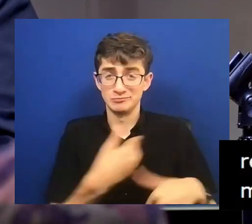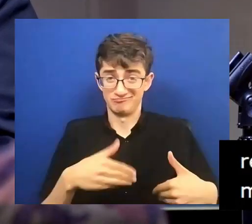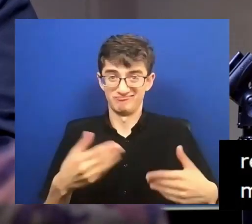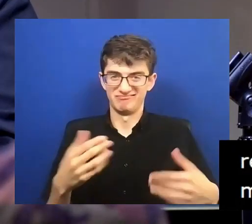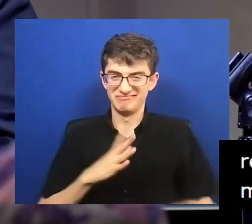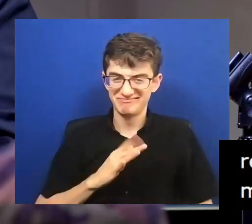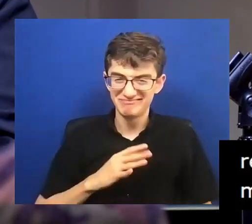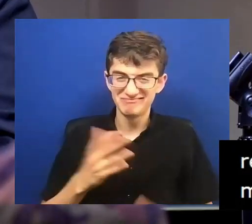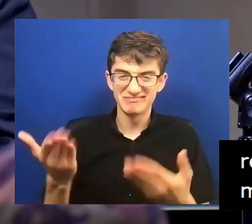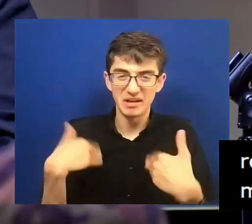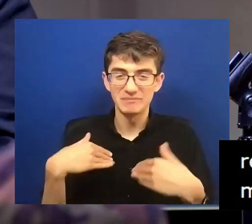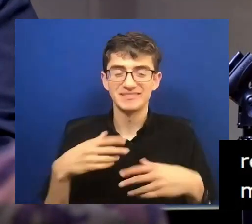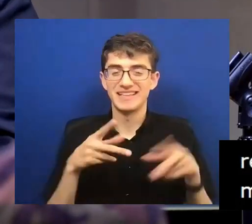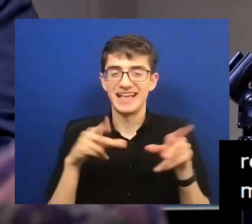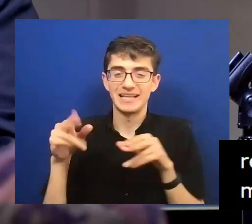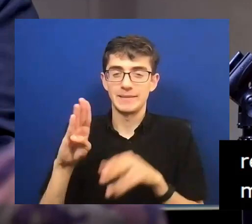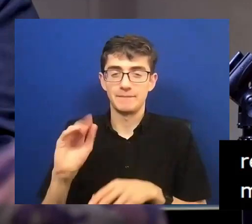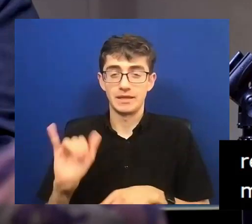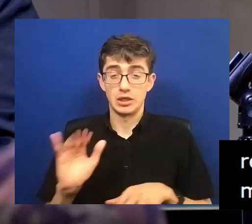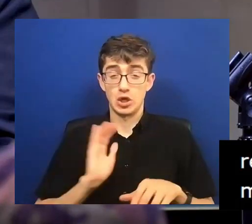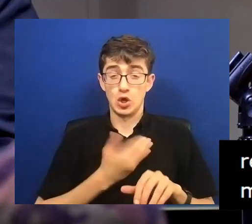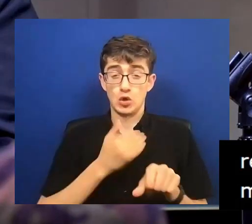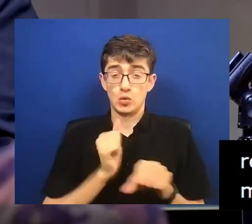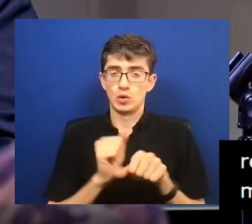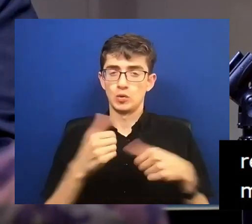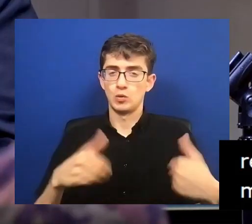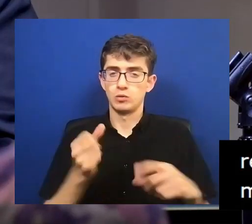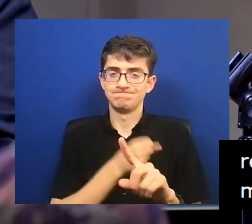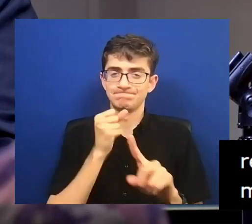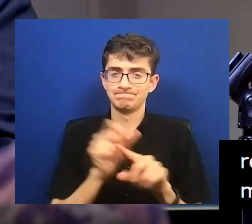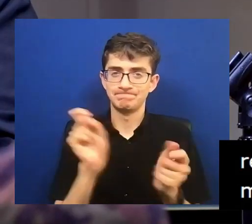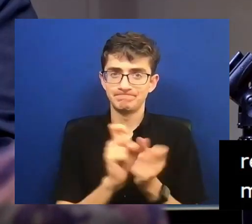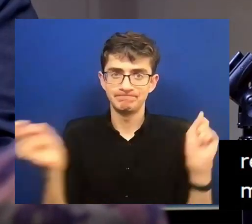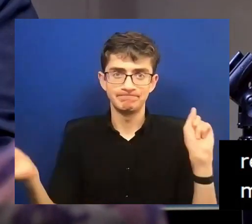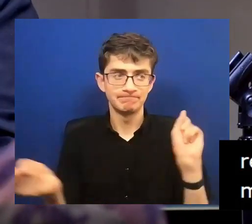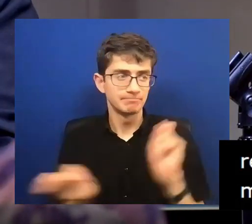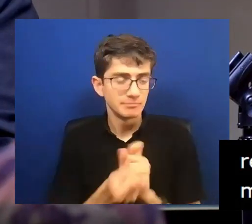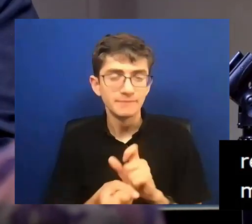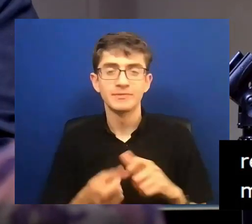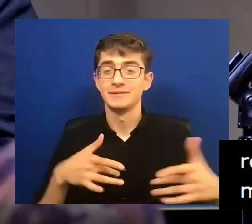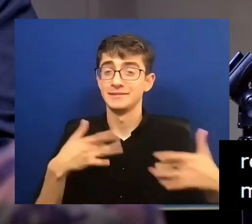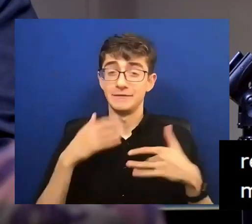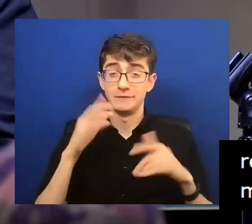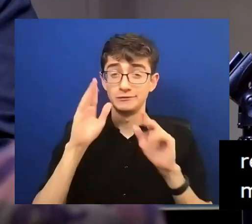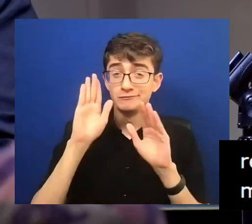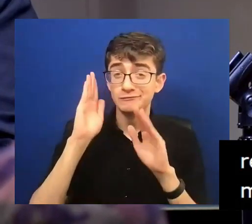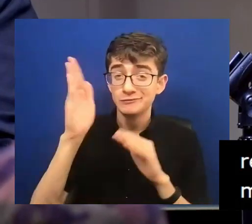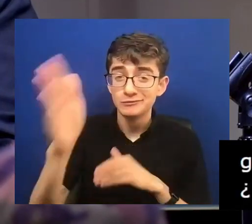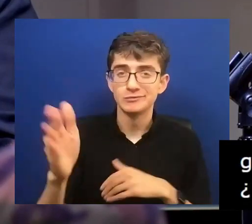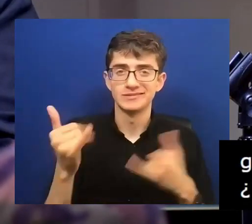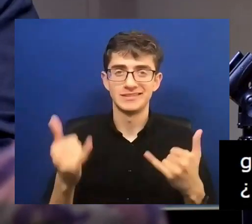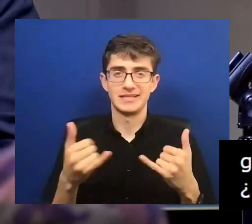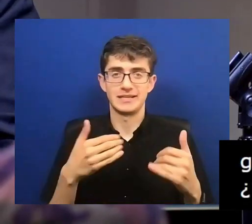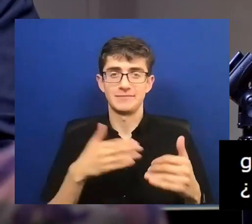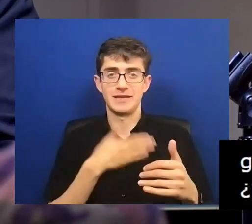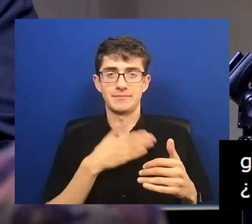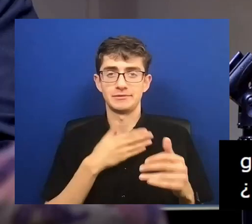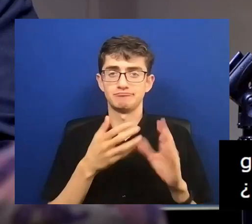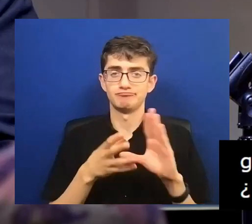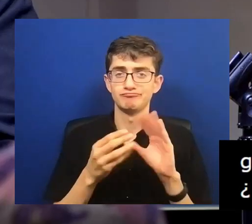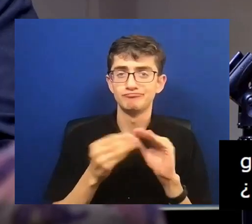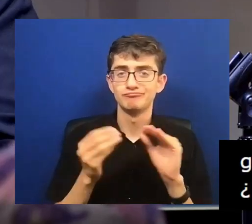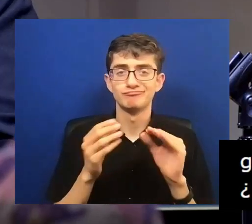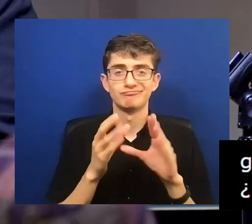work. And I'm excited for all the new things we'll get to do in the future. And I'm here today to just troubleshoot and share more about the good stuff that we got going